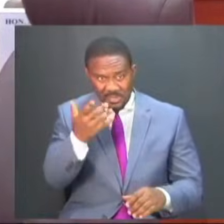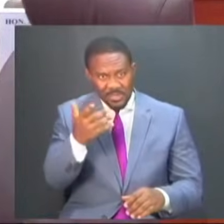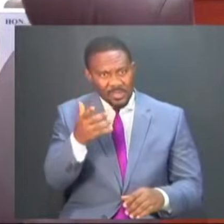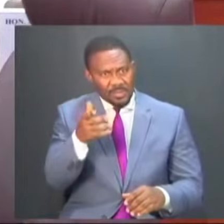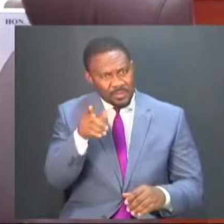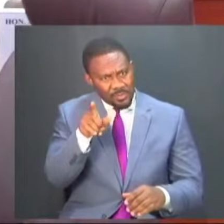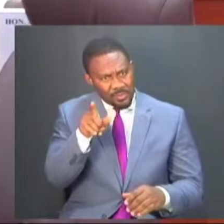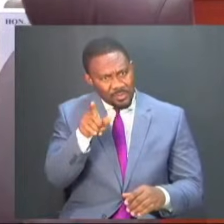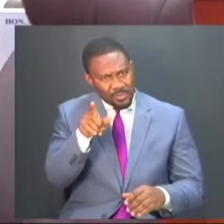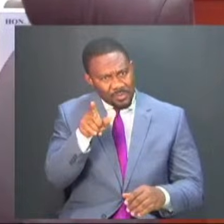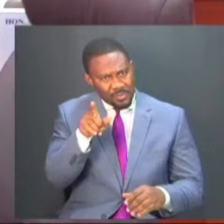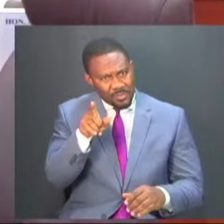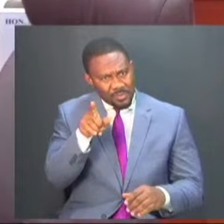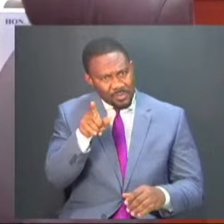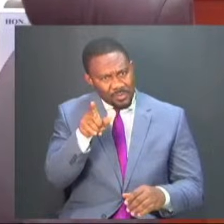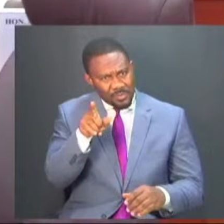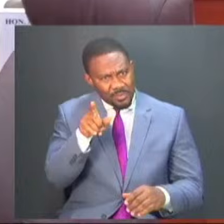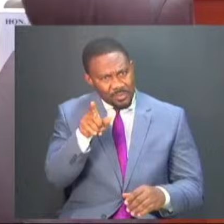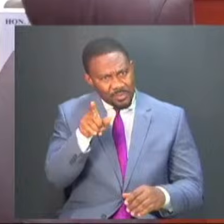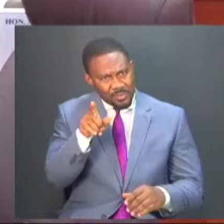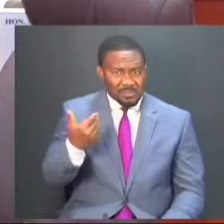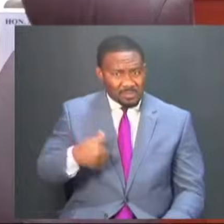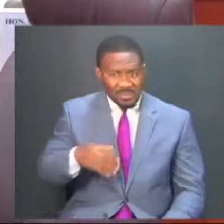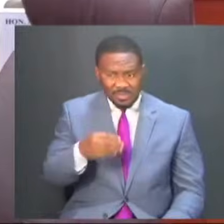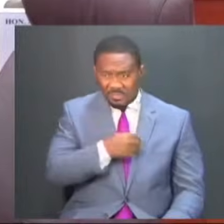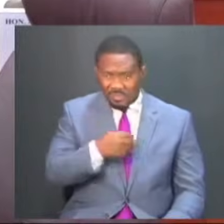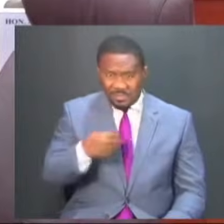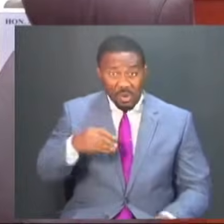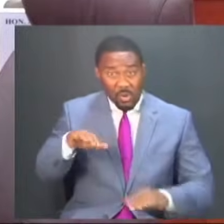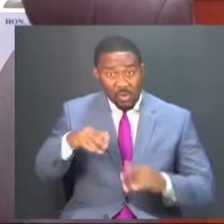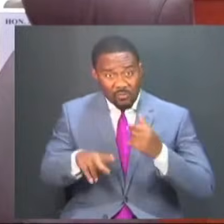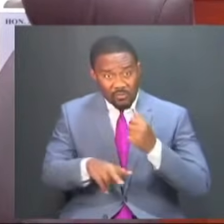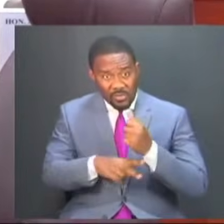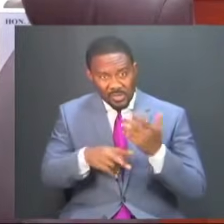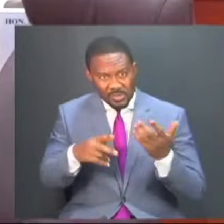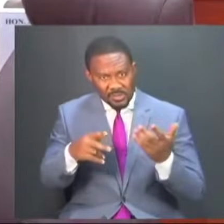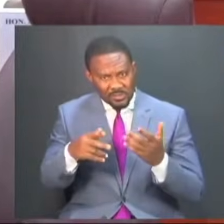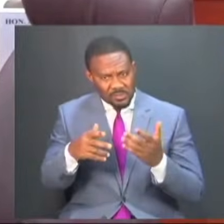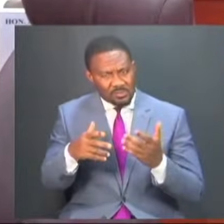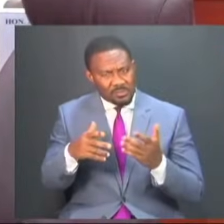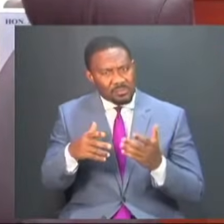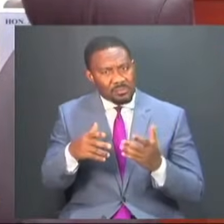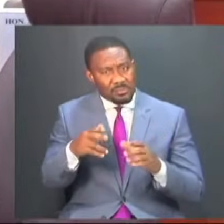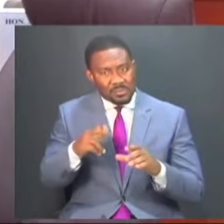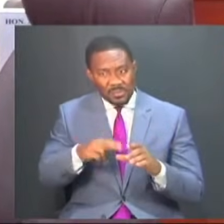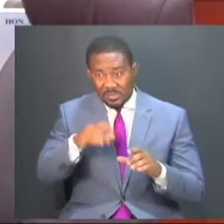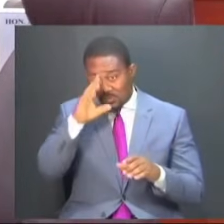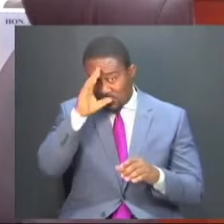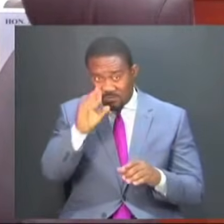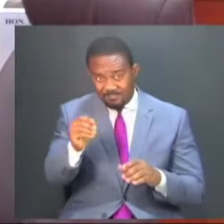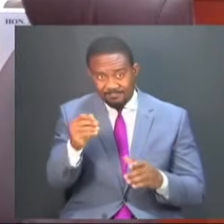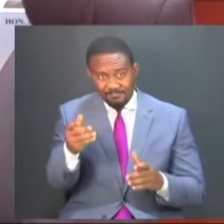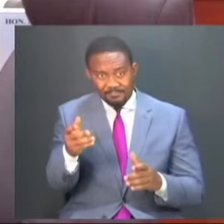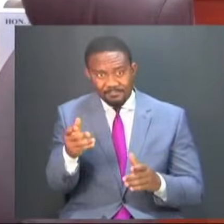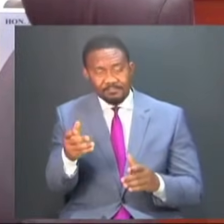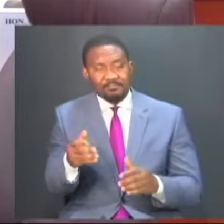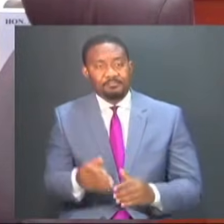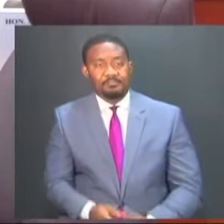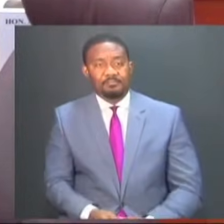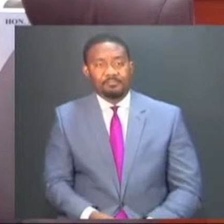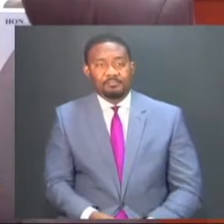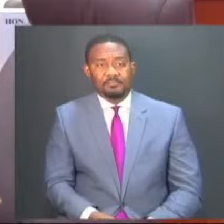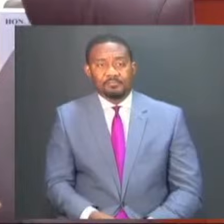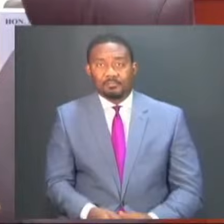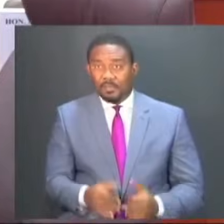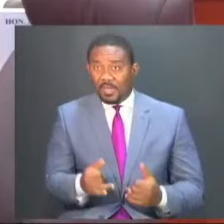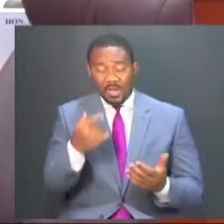he or your permission that he's a member or he's a vice chairman to do that. And secondly, Mr. Speaker, we just saw the report now